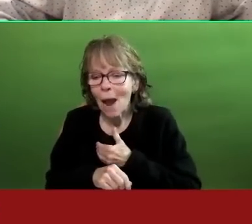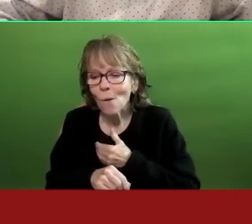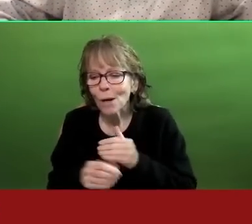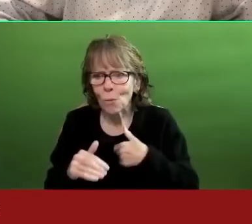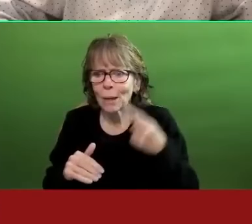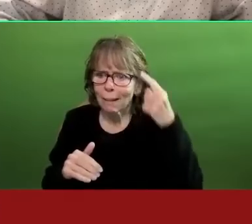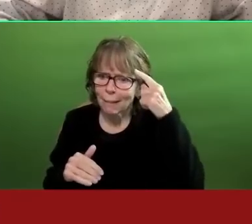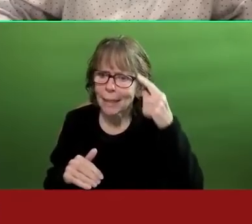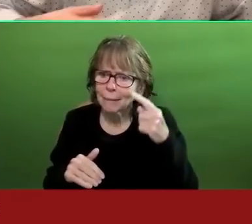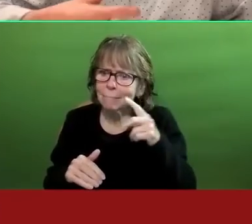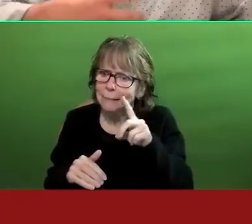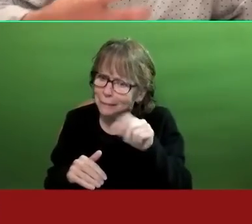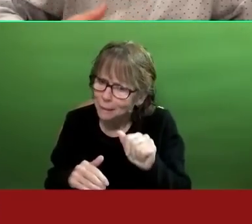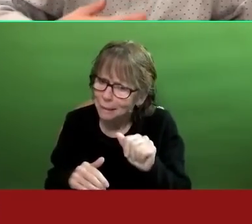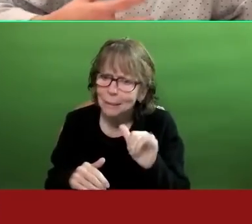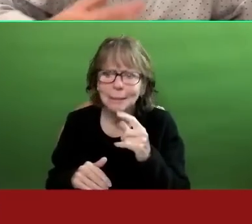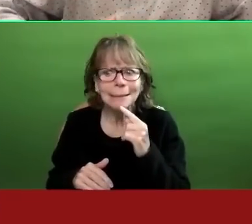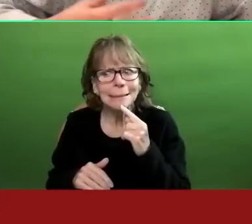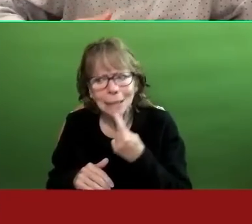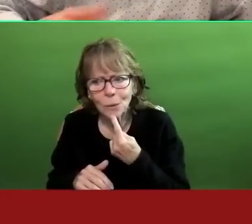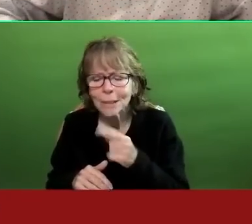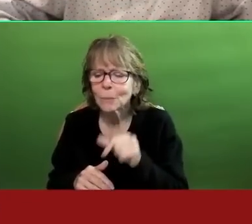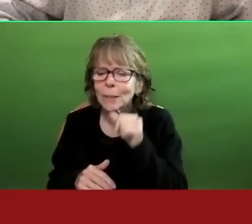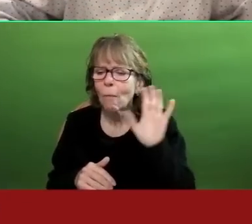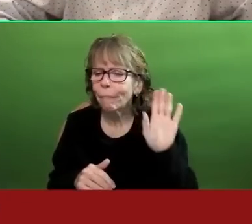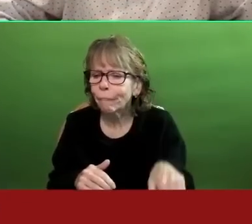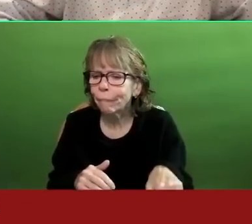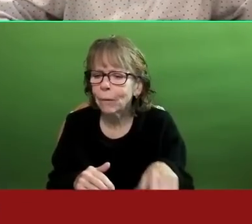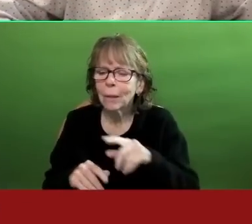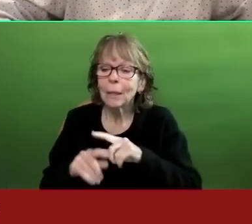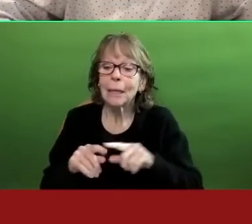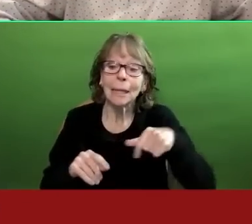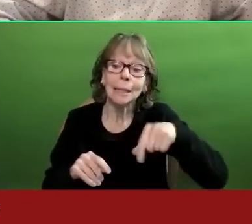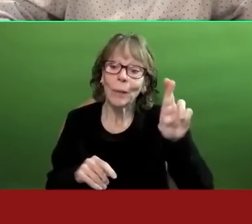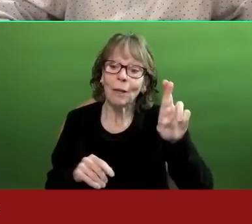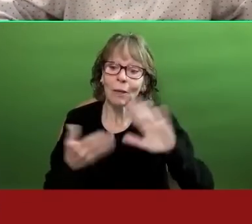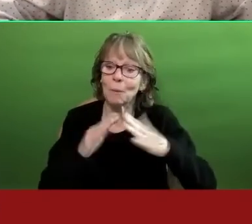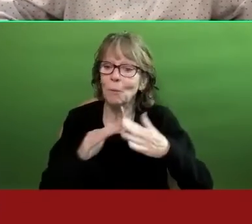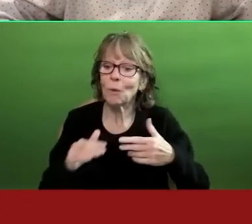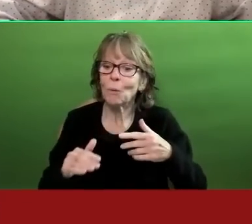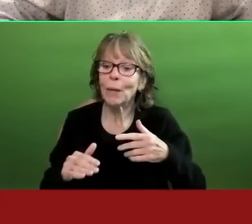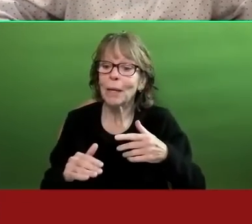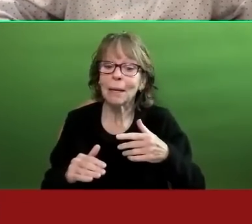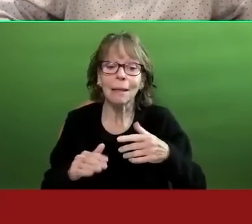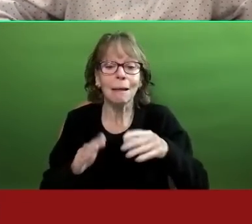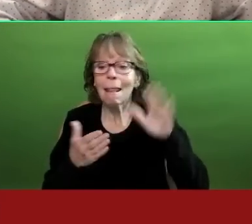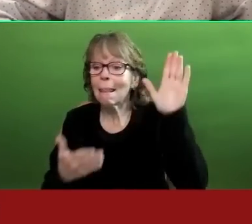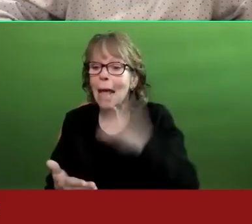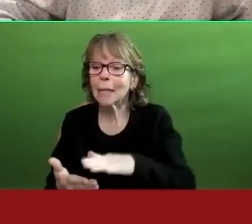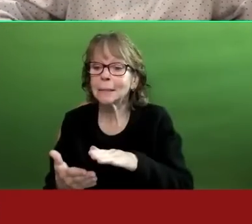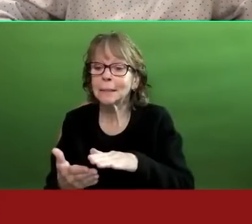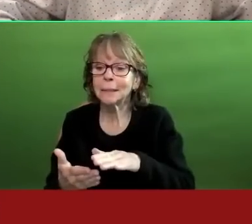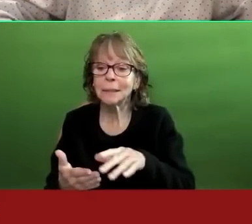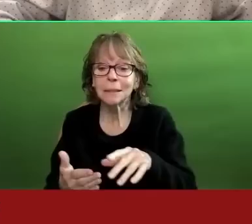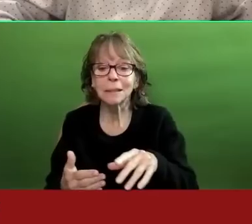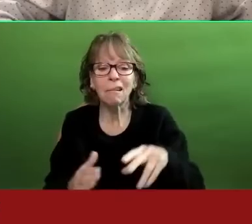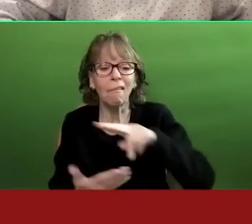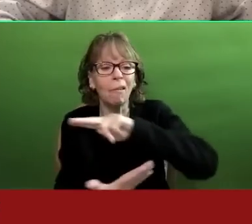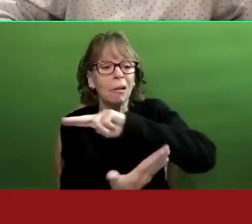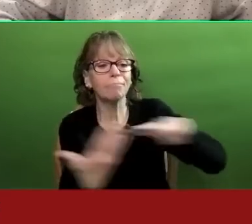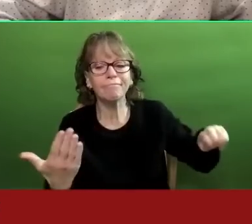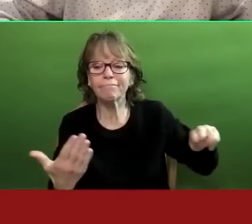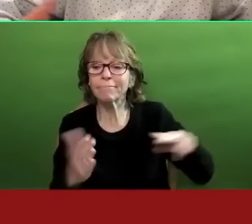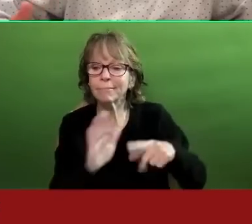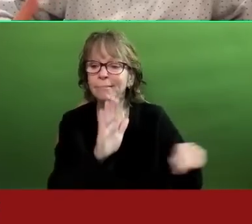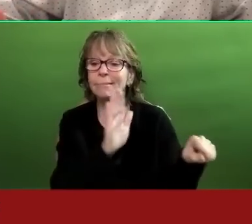seriously. I feel like there's less stigma within the queer community around talking about disability. We create spaces to talk about